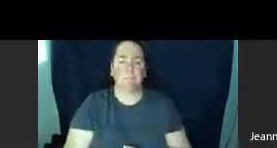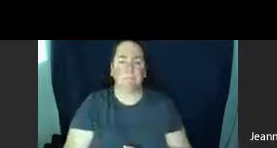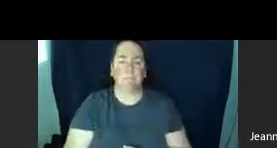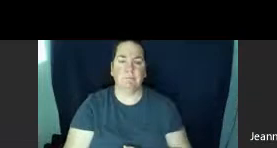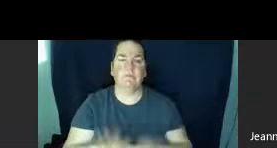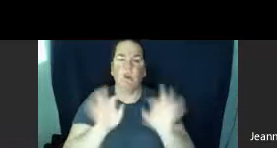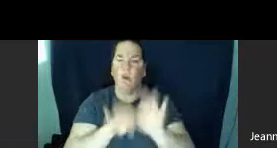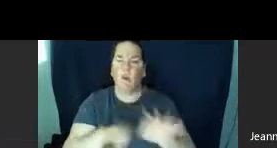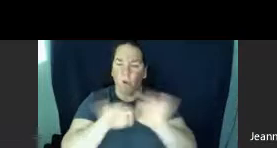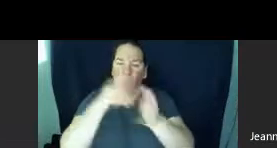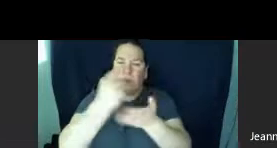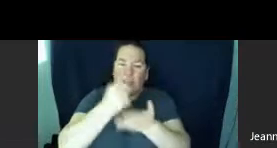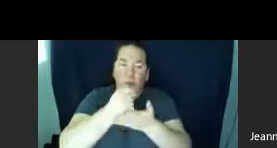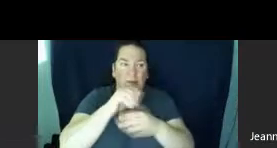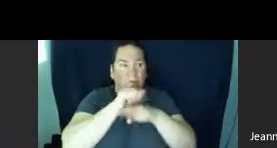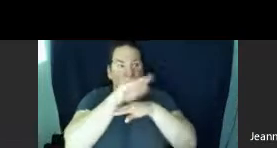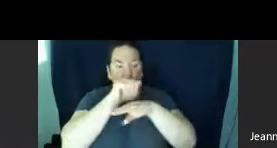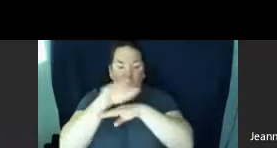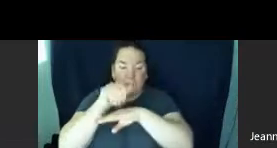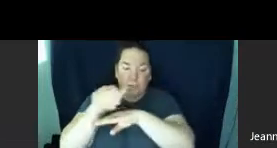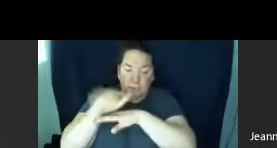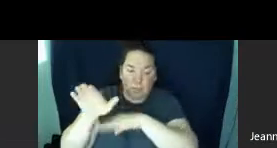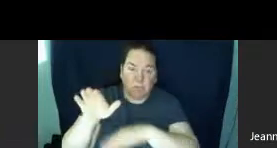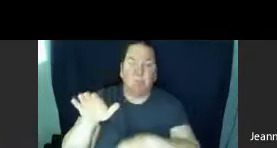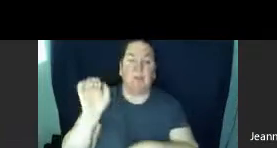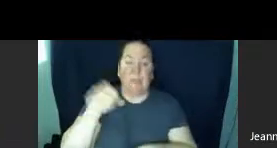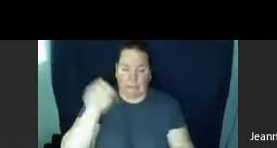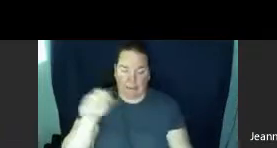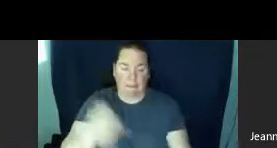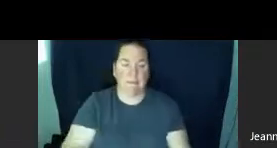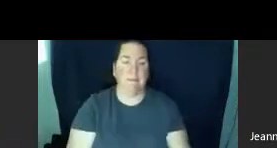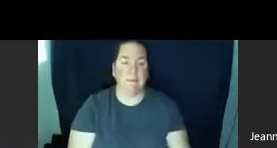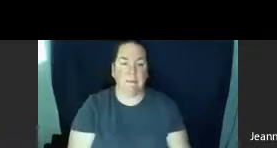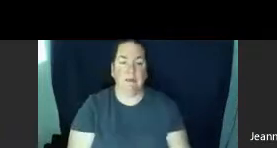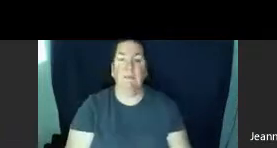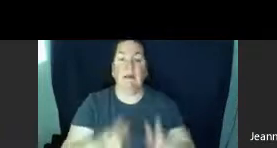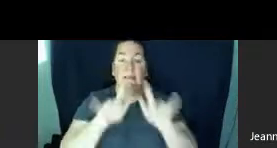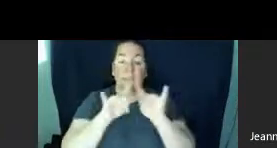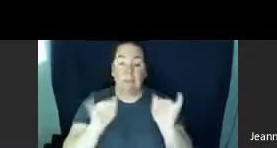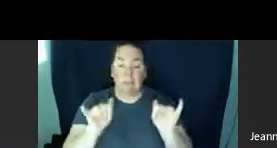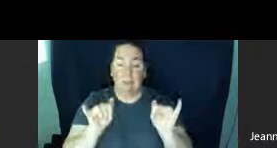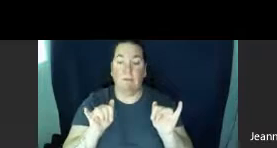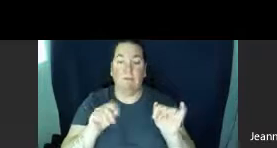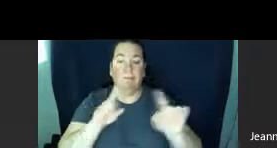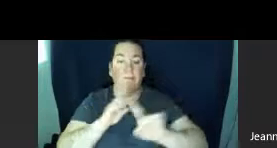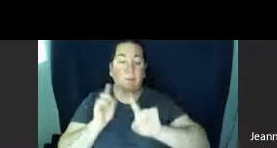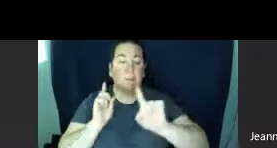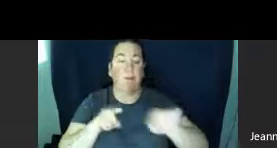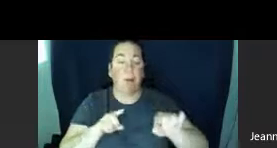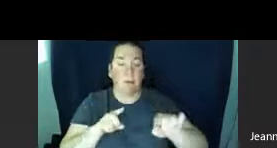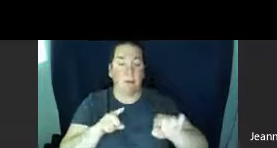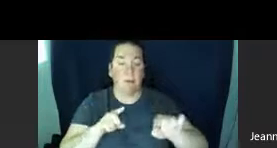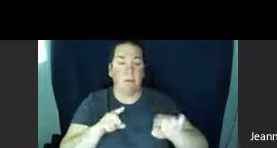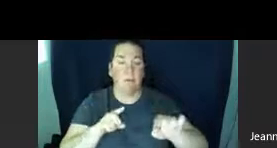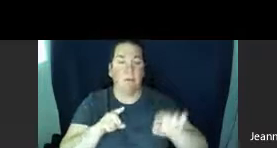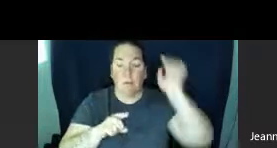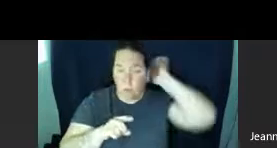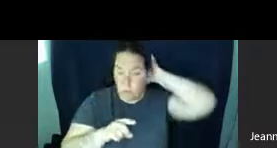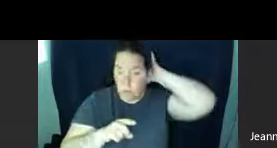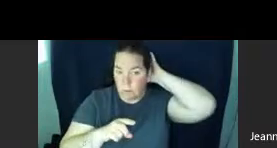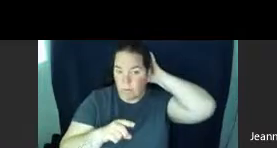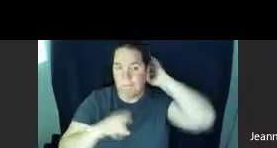important treatments to hospitals and pharmacies around the state, we also respond to congregate care settings where there